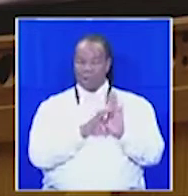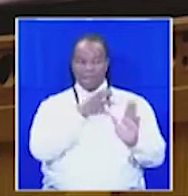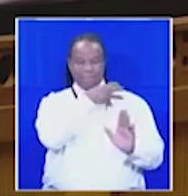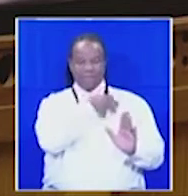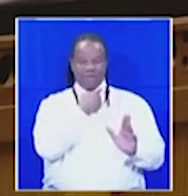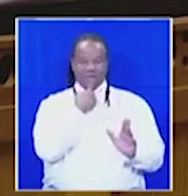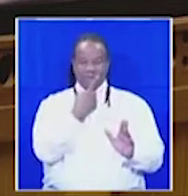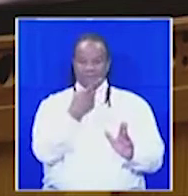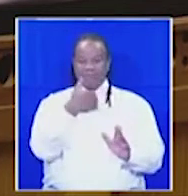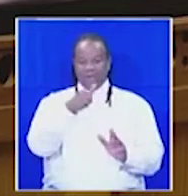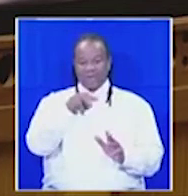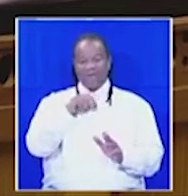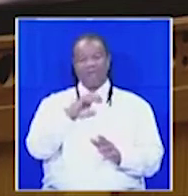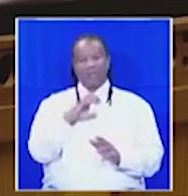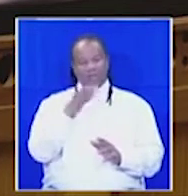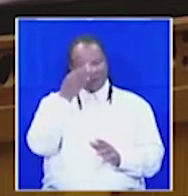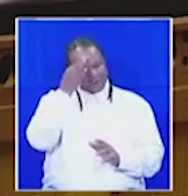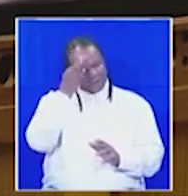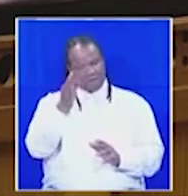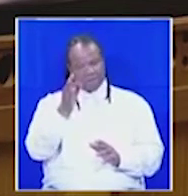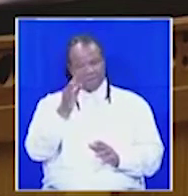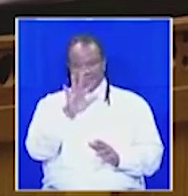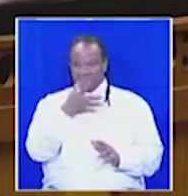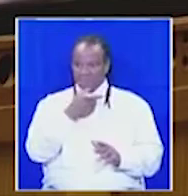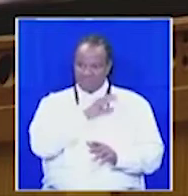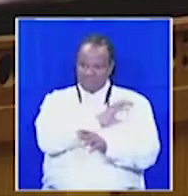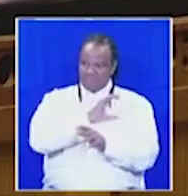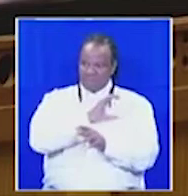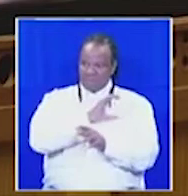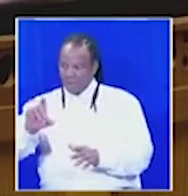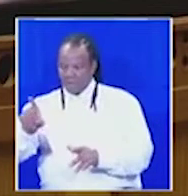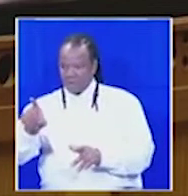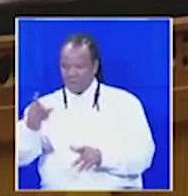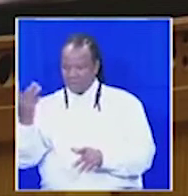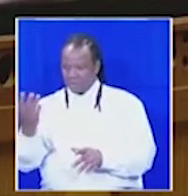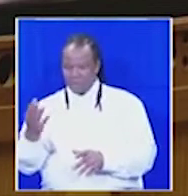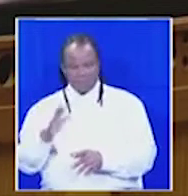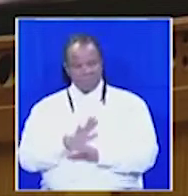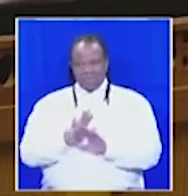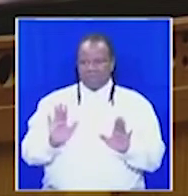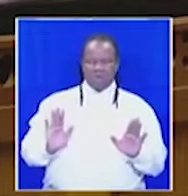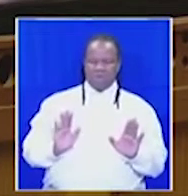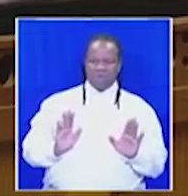has no intention whatsoever of empowering ordinary black people, and it never had any intention of doing so.